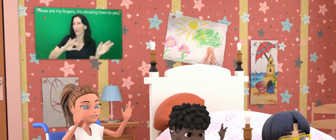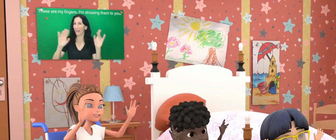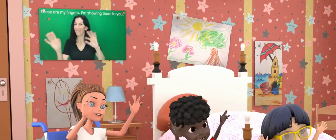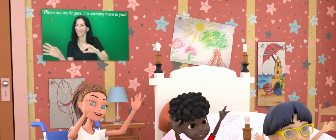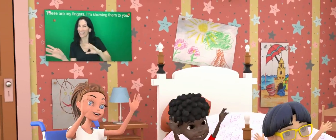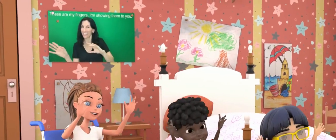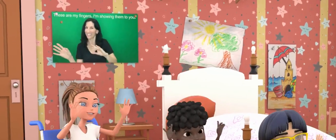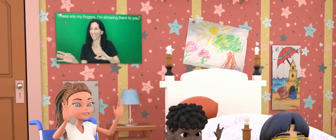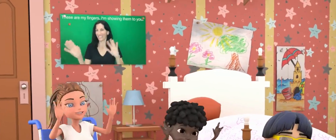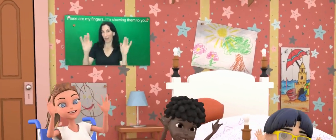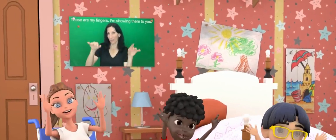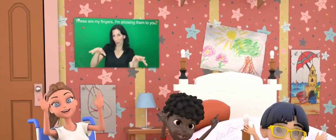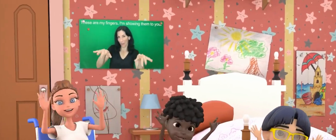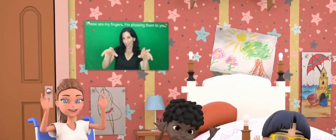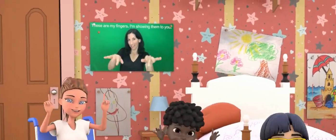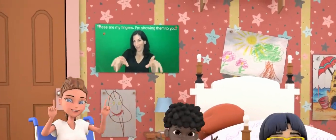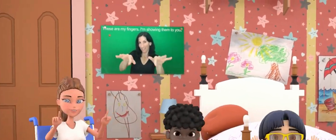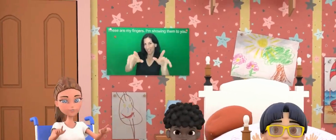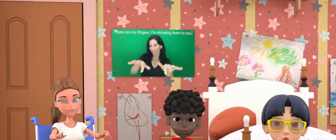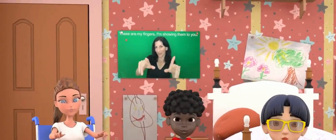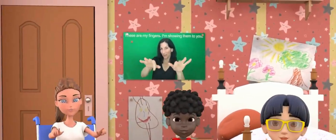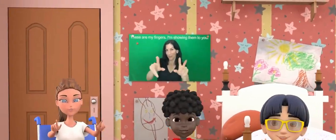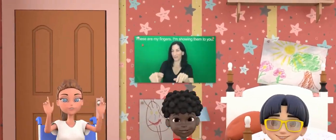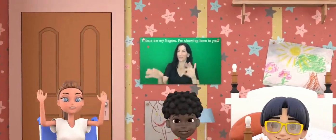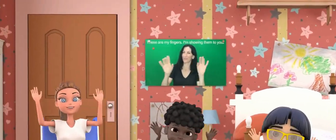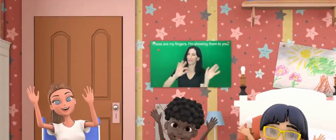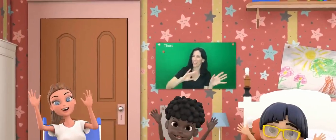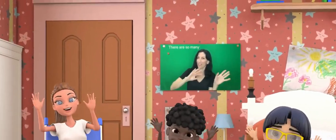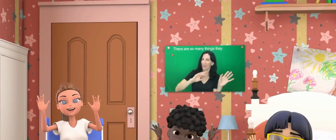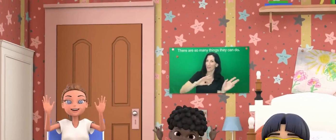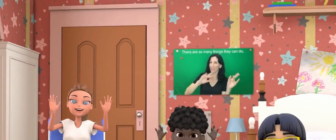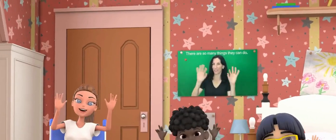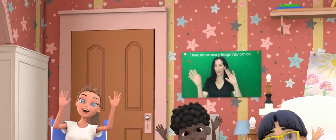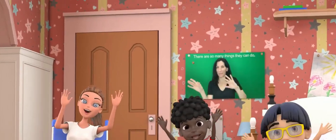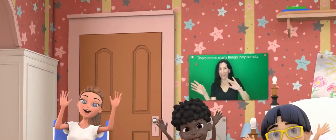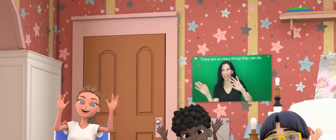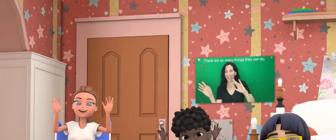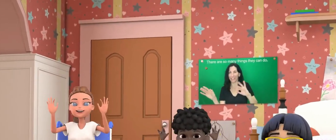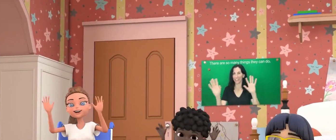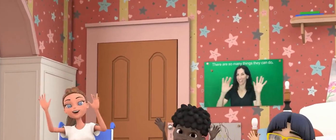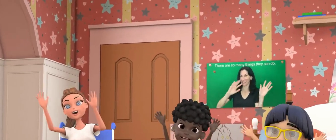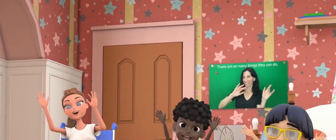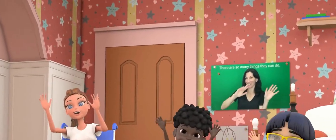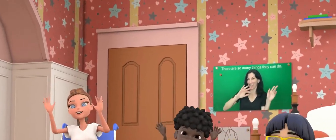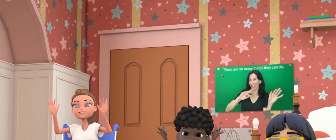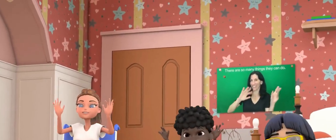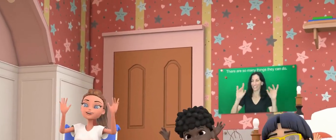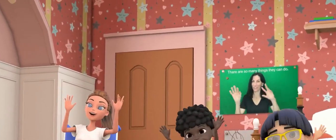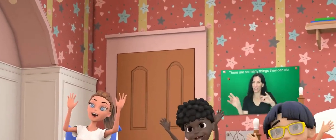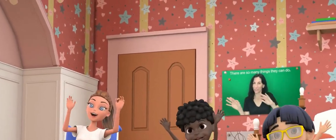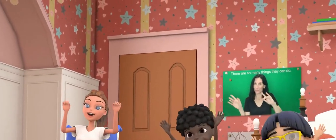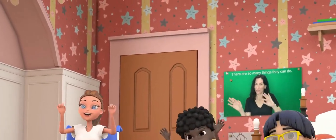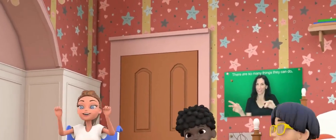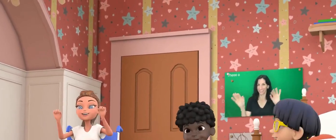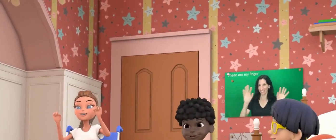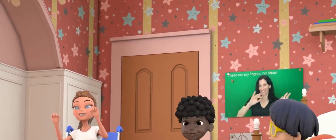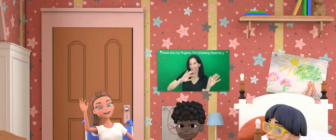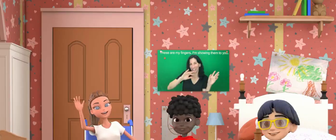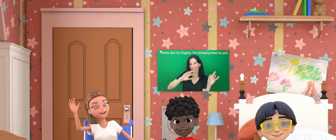oh. These are my fingers, I'm showing them to you. There are so many things they can